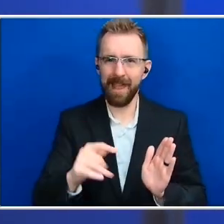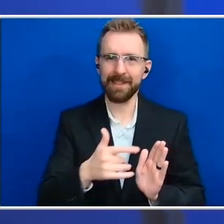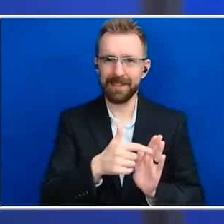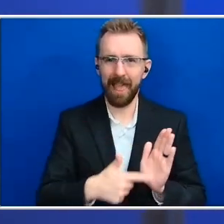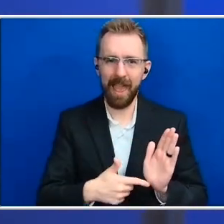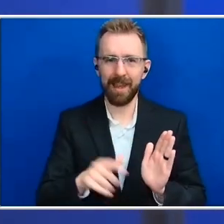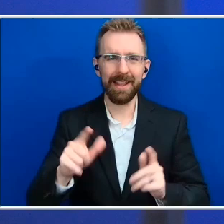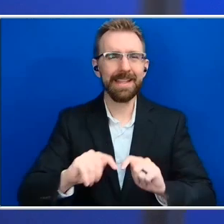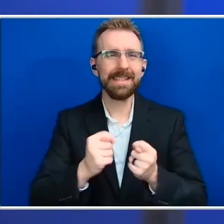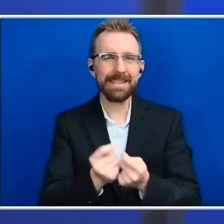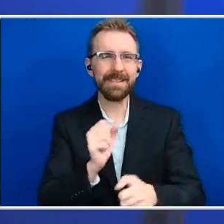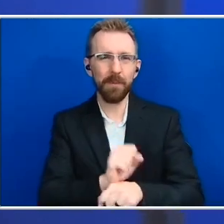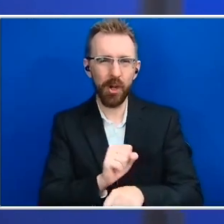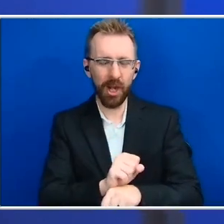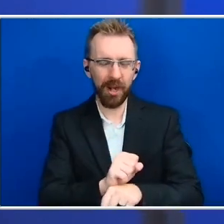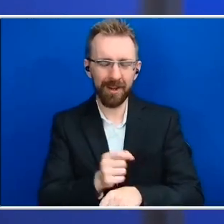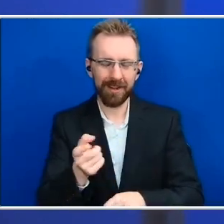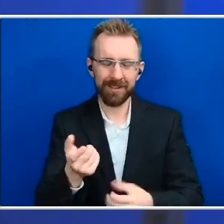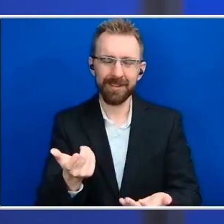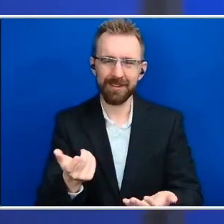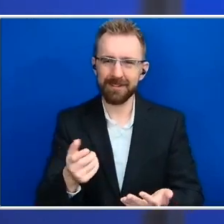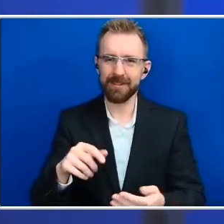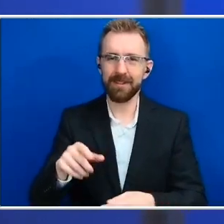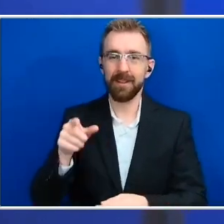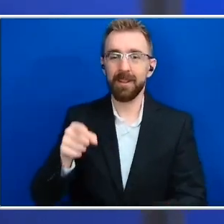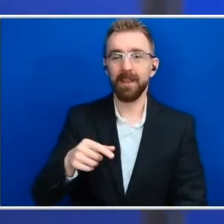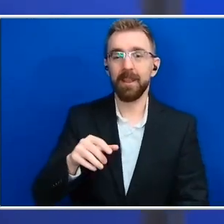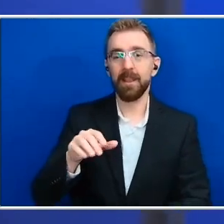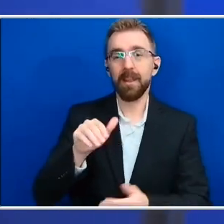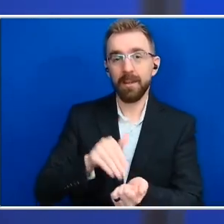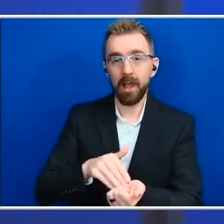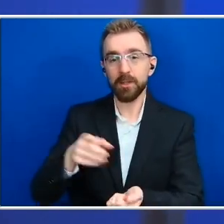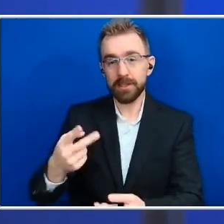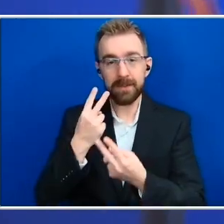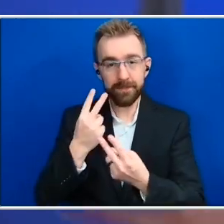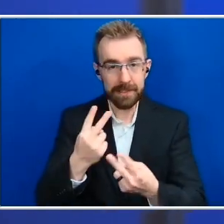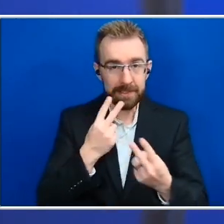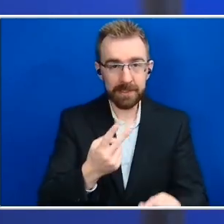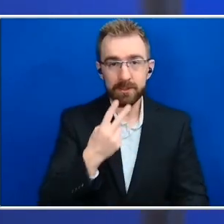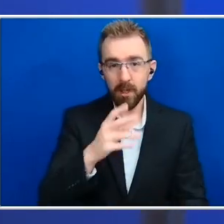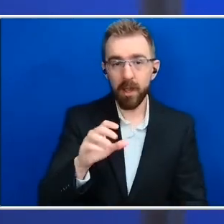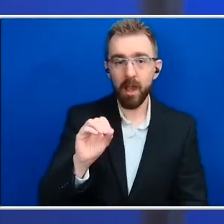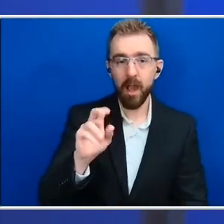Therefore, our oncologist, Mr. Peterson, saw our oncologist, saw surgeon,